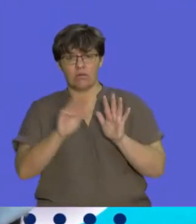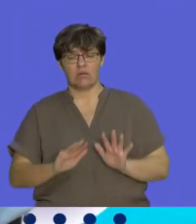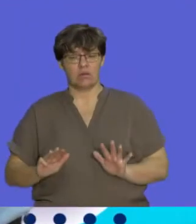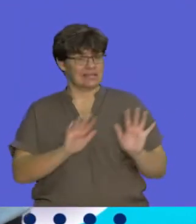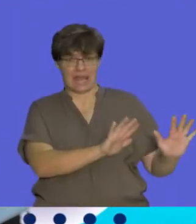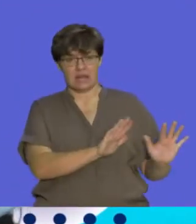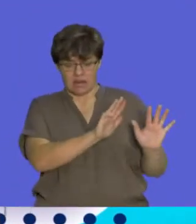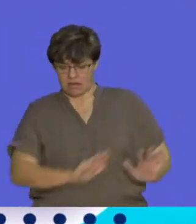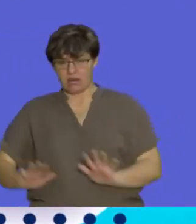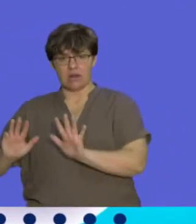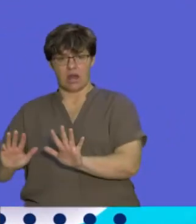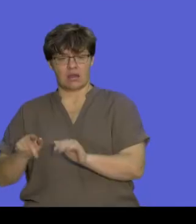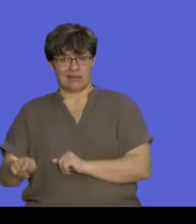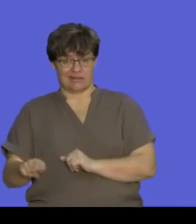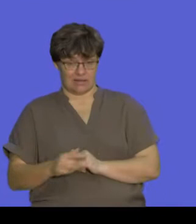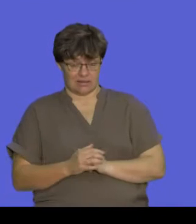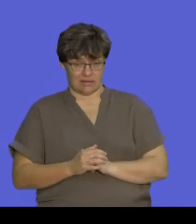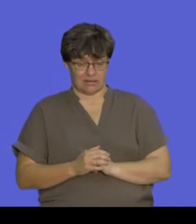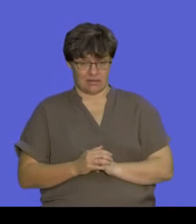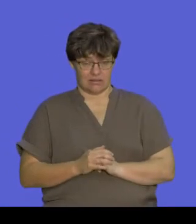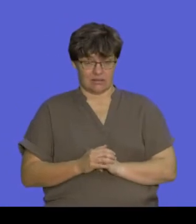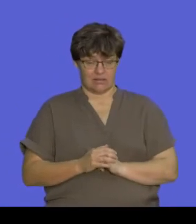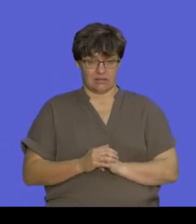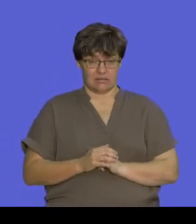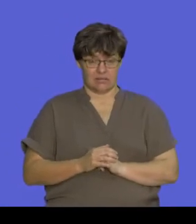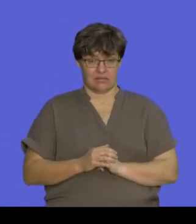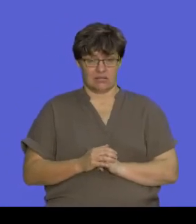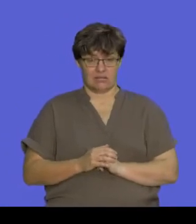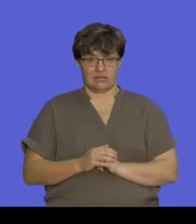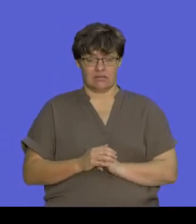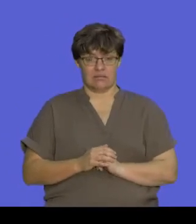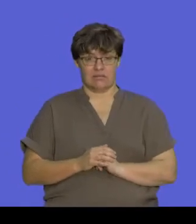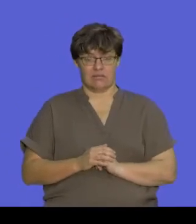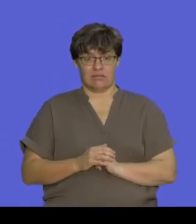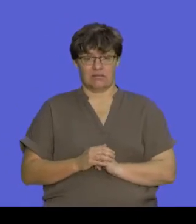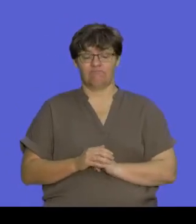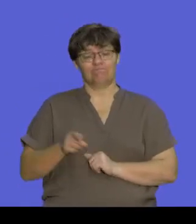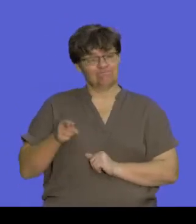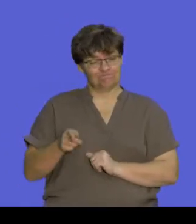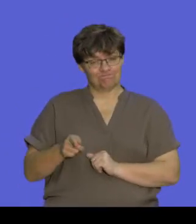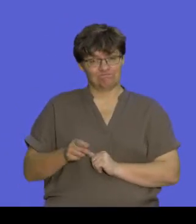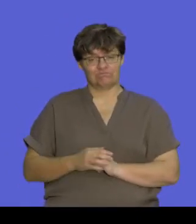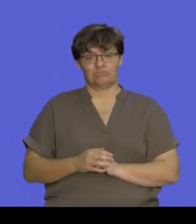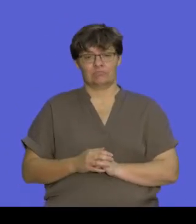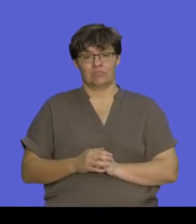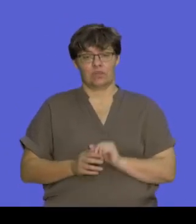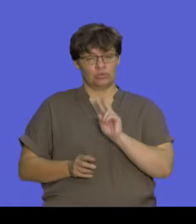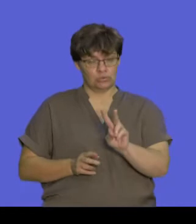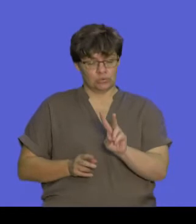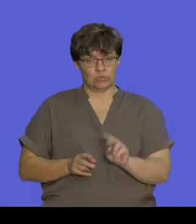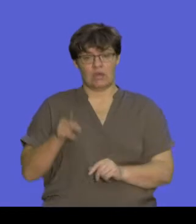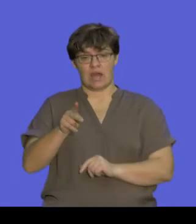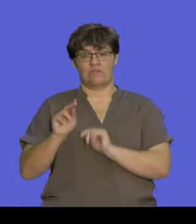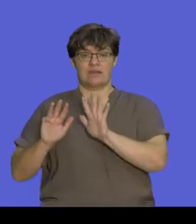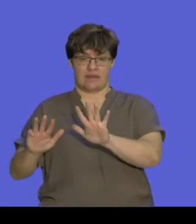longer 10, it's 9. So if you look here, it would be a probability of